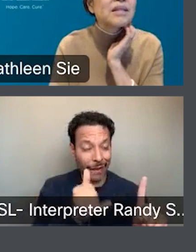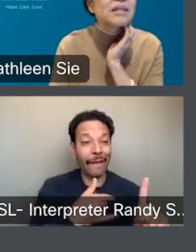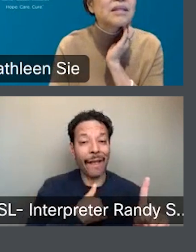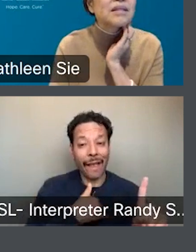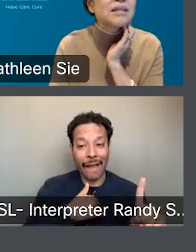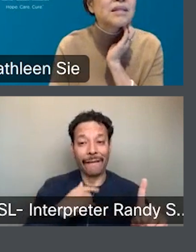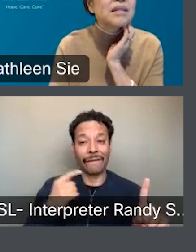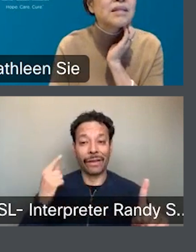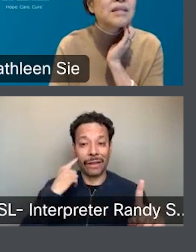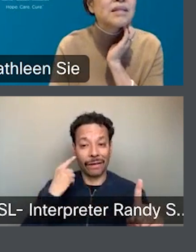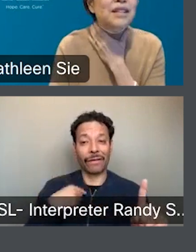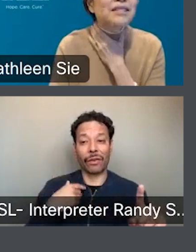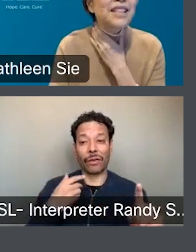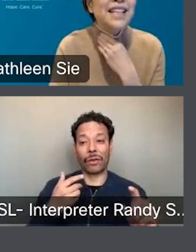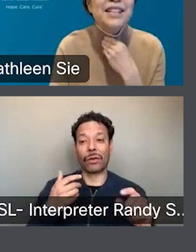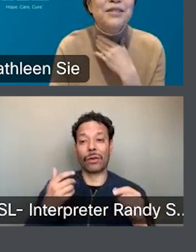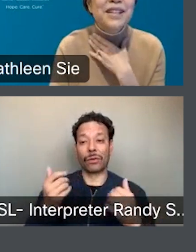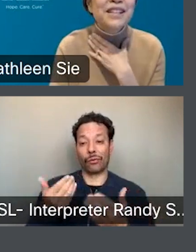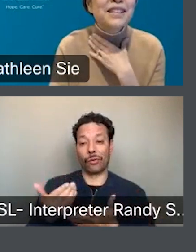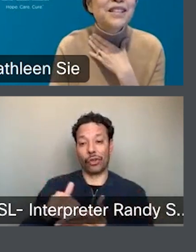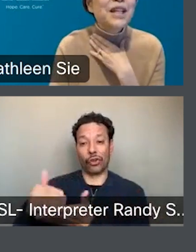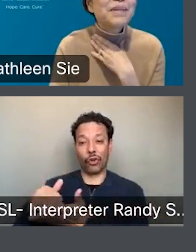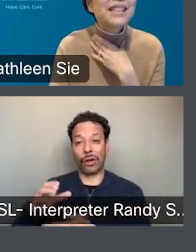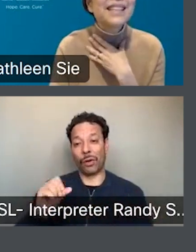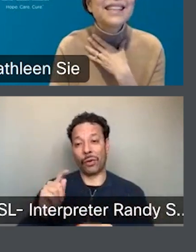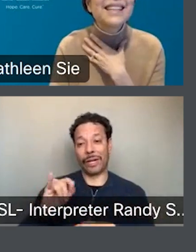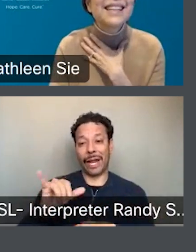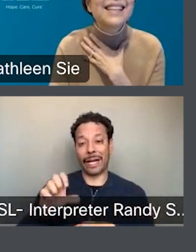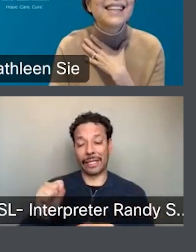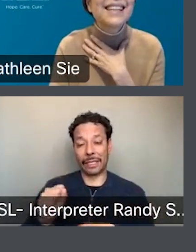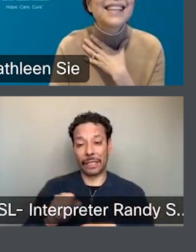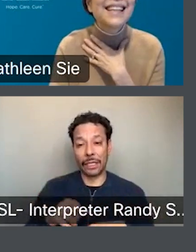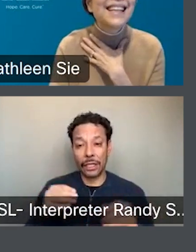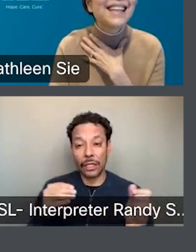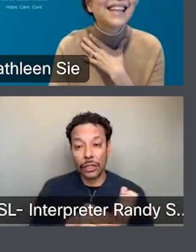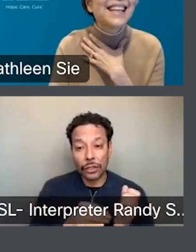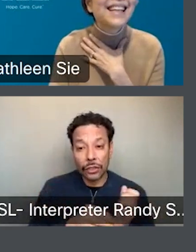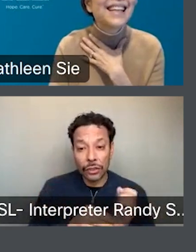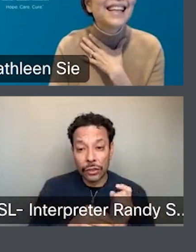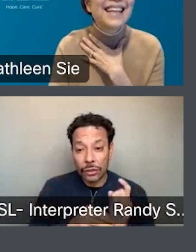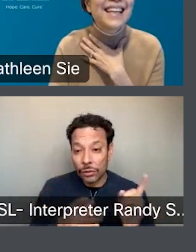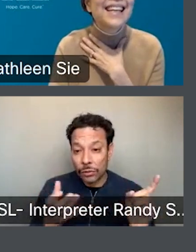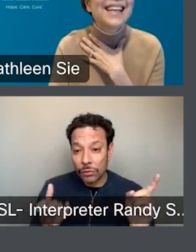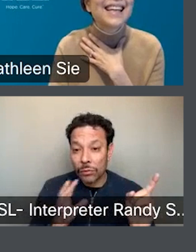otitis. Dr. Chang, do you want to chime in?